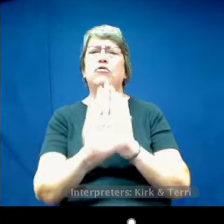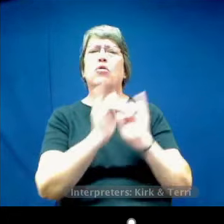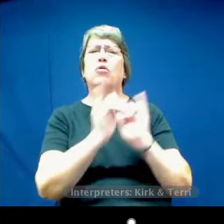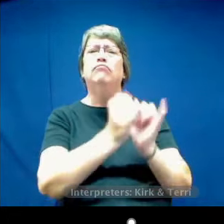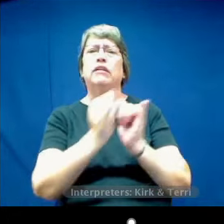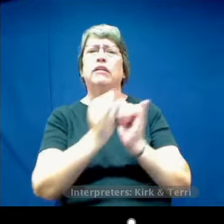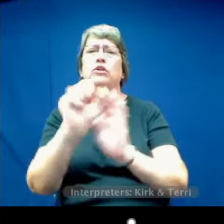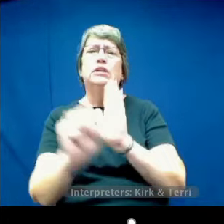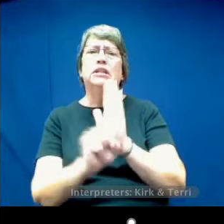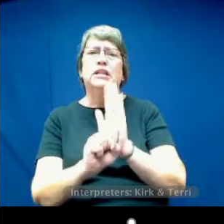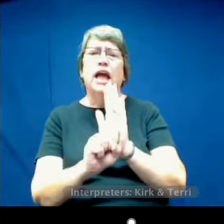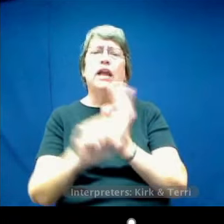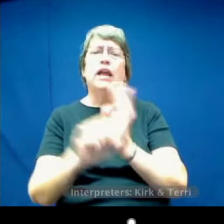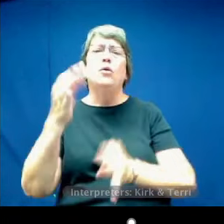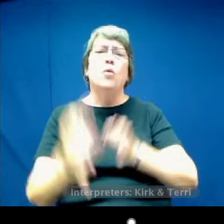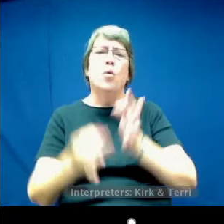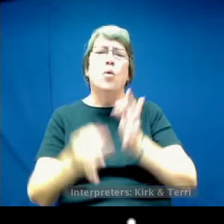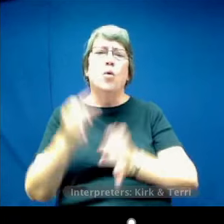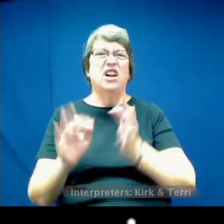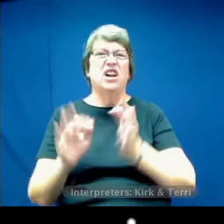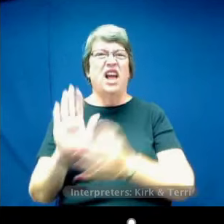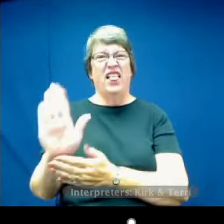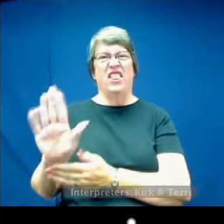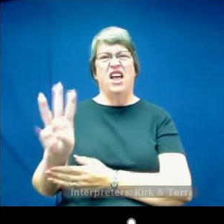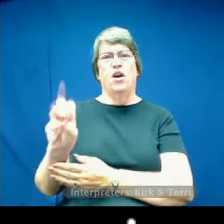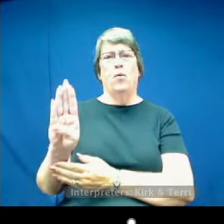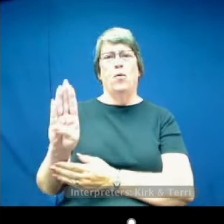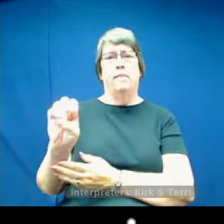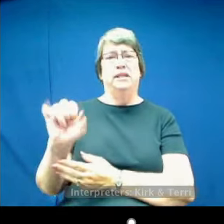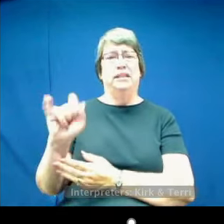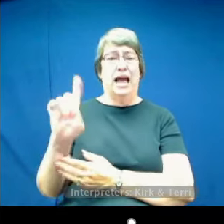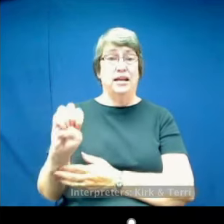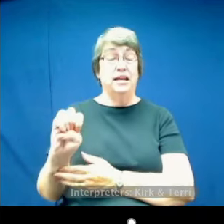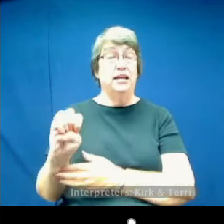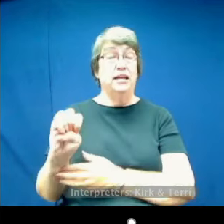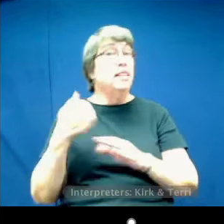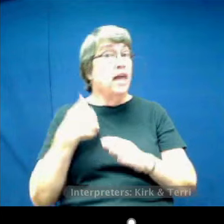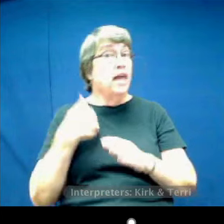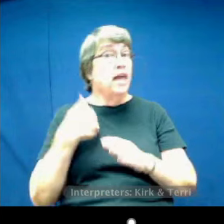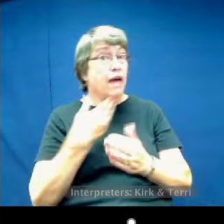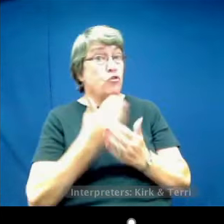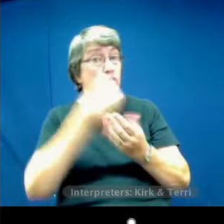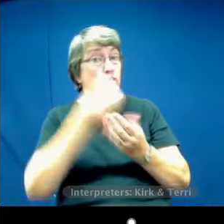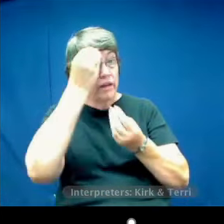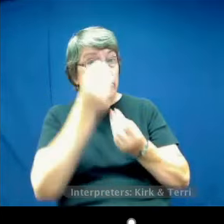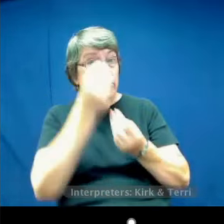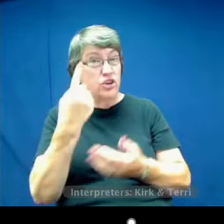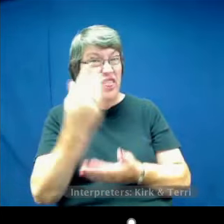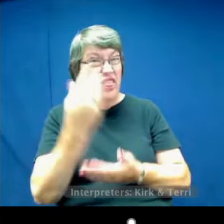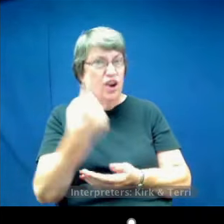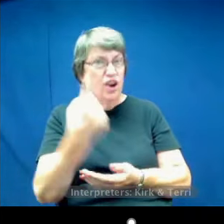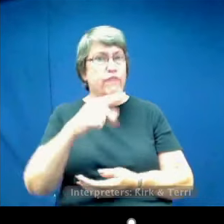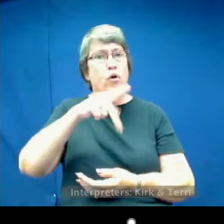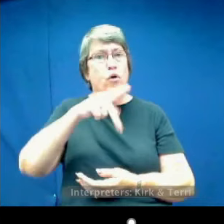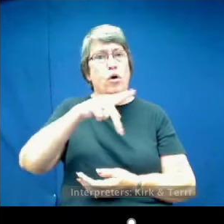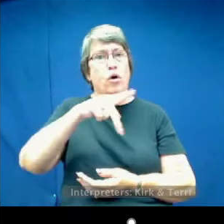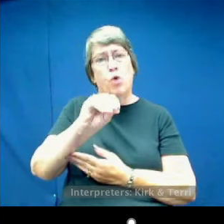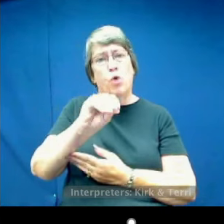will have information for pro se litigants, and that's very good information for interpreters to